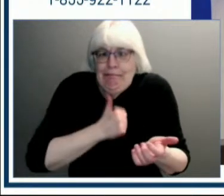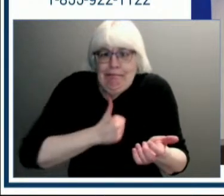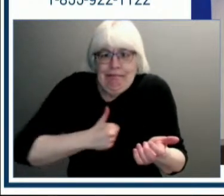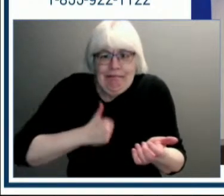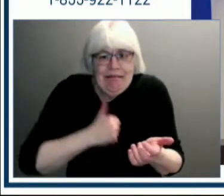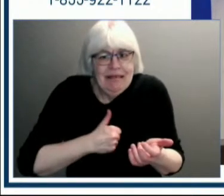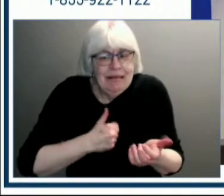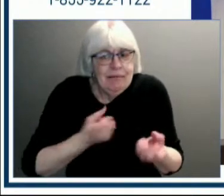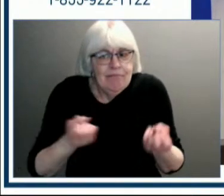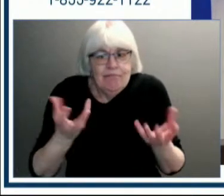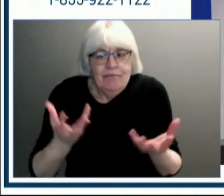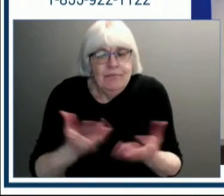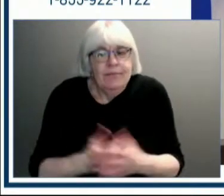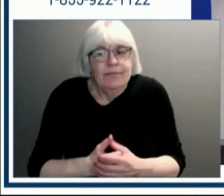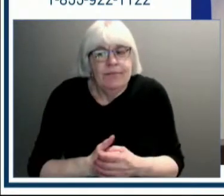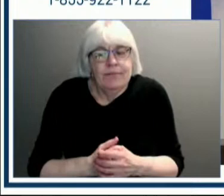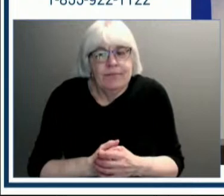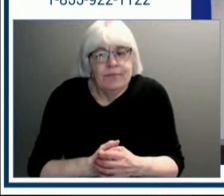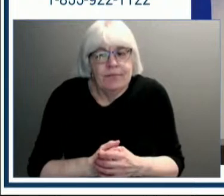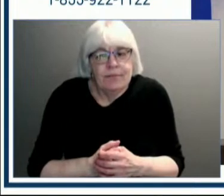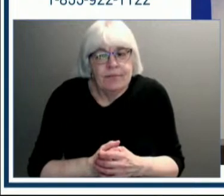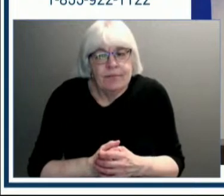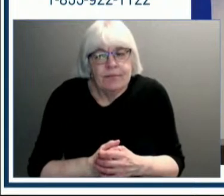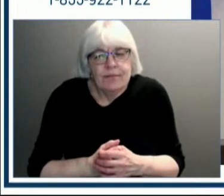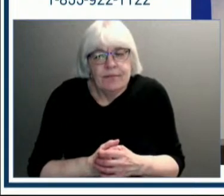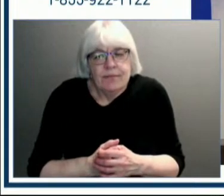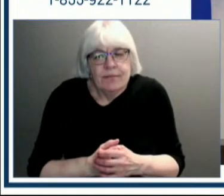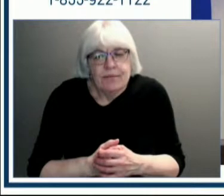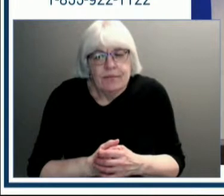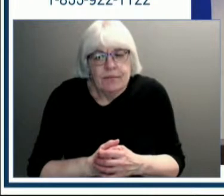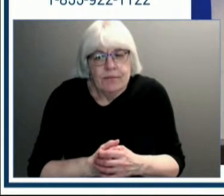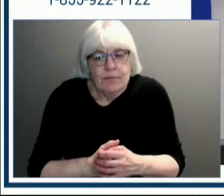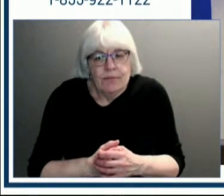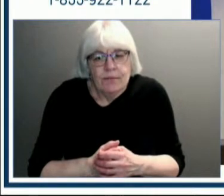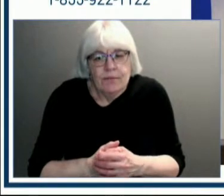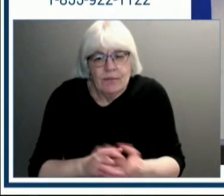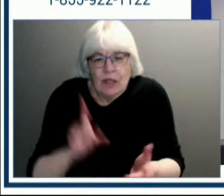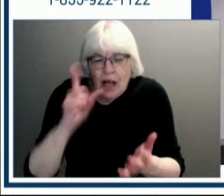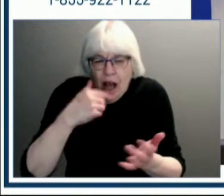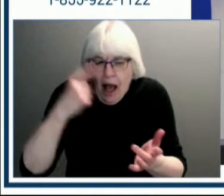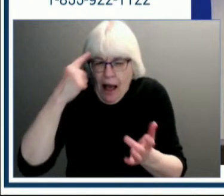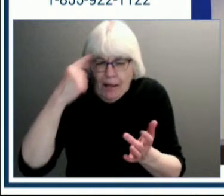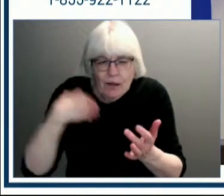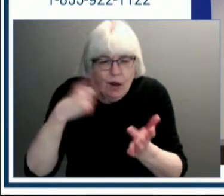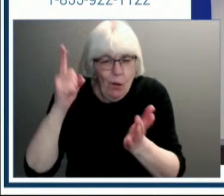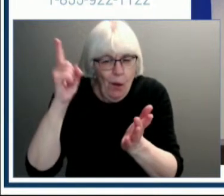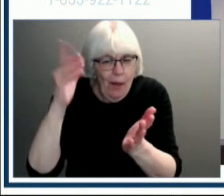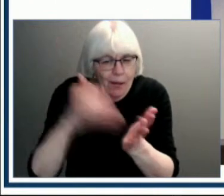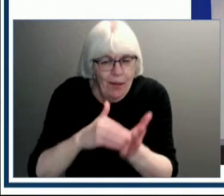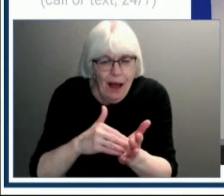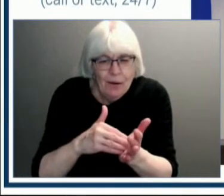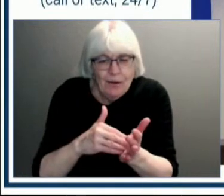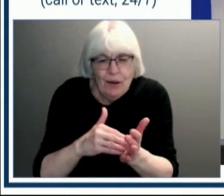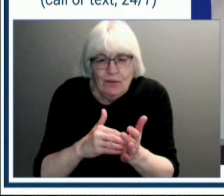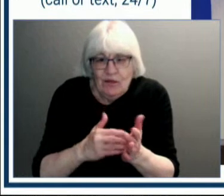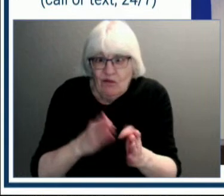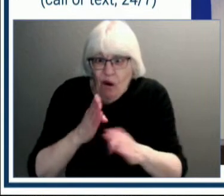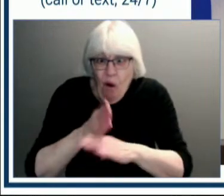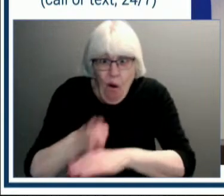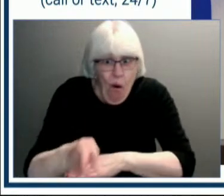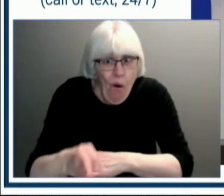I had in my mind that there was over 1,000, and I think just during the briefing we learned that was way up over 1,600. So I do want to thank